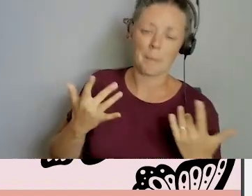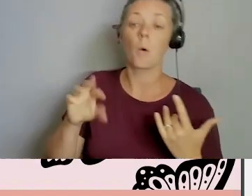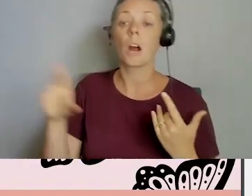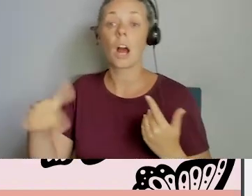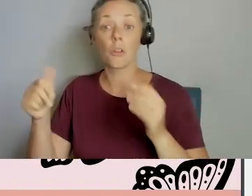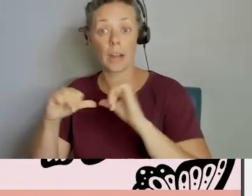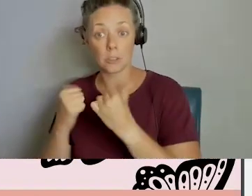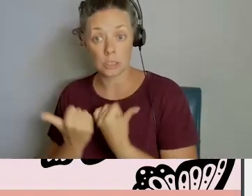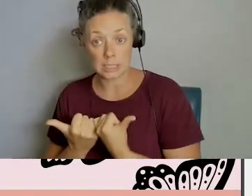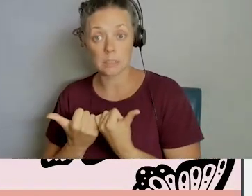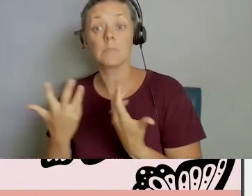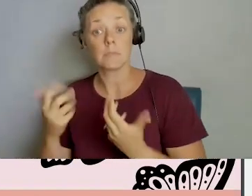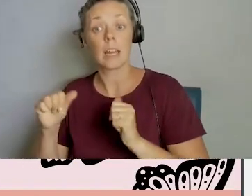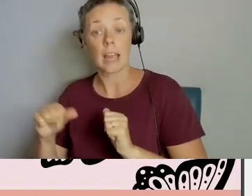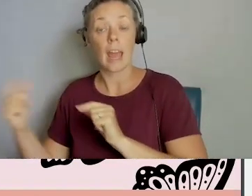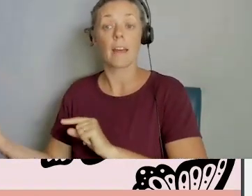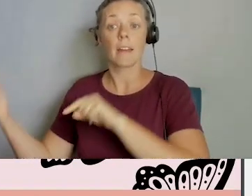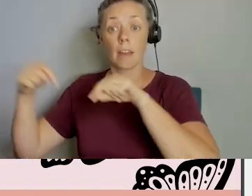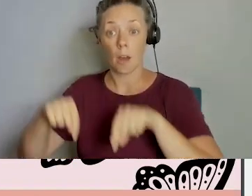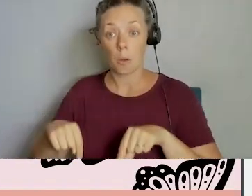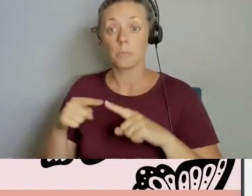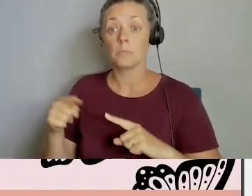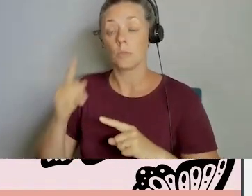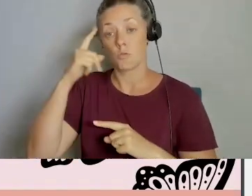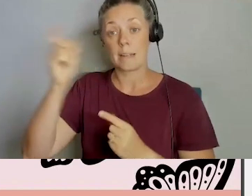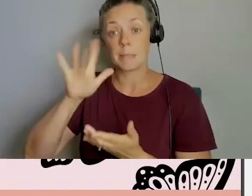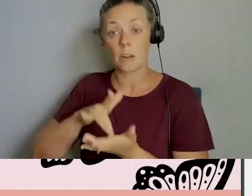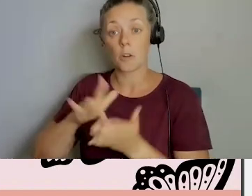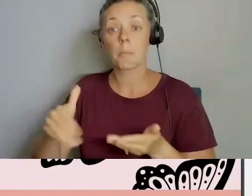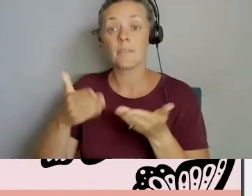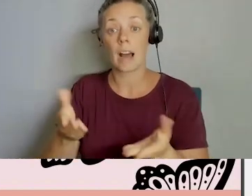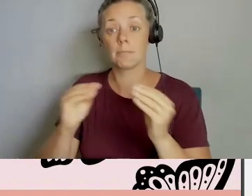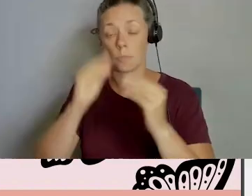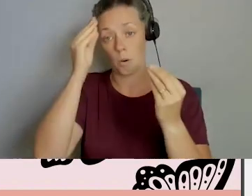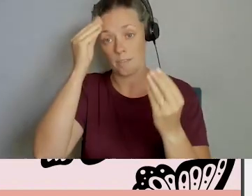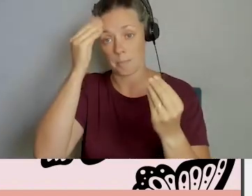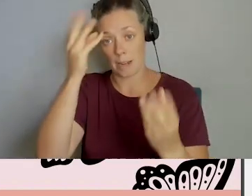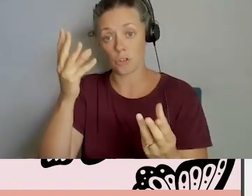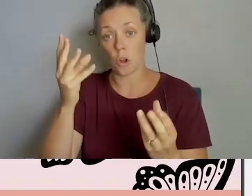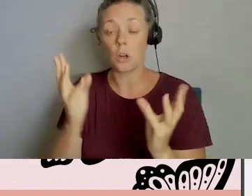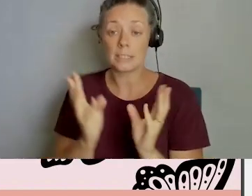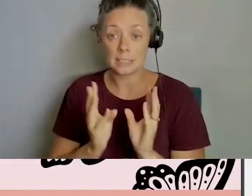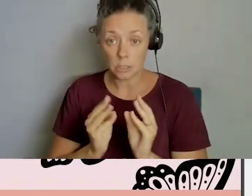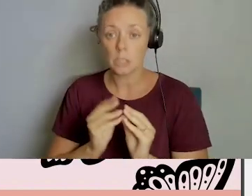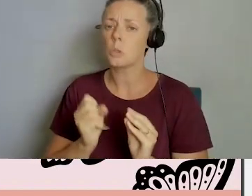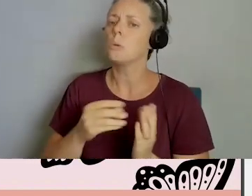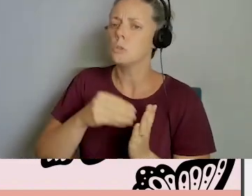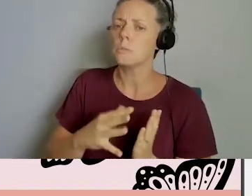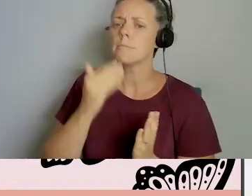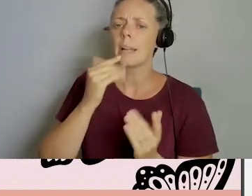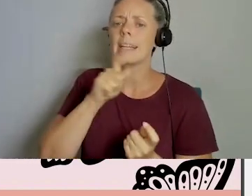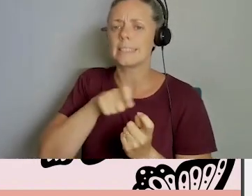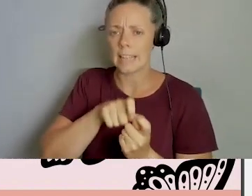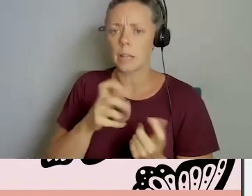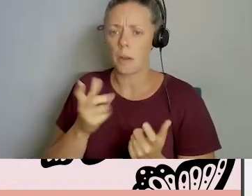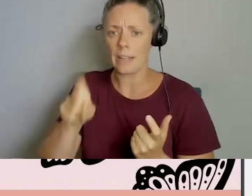that can come to the Dream Center and provide this informational session so the students are aware of what they need to do or what they need to